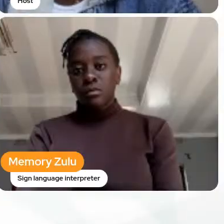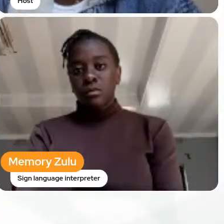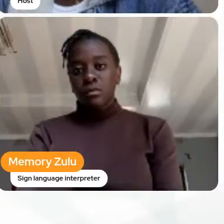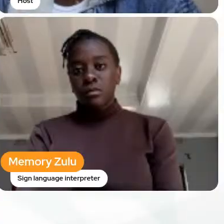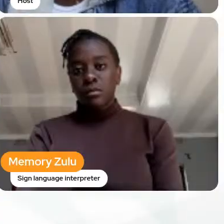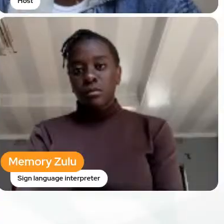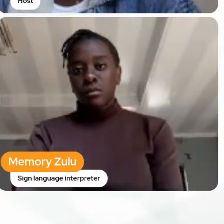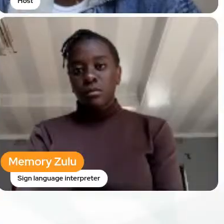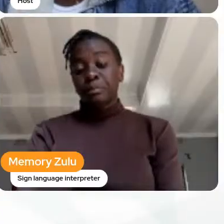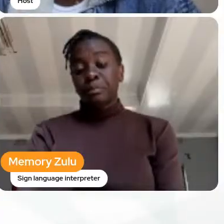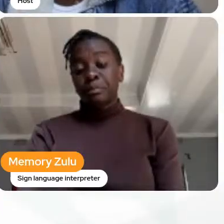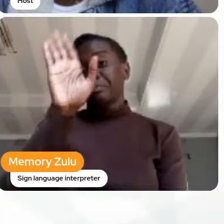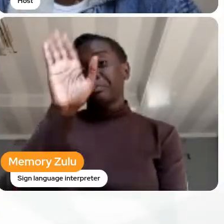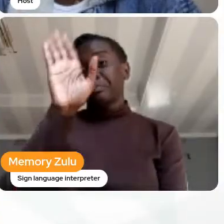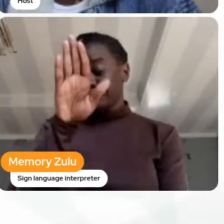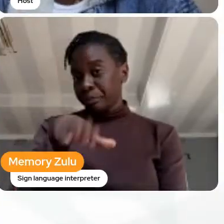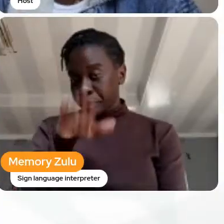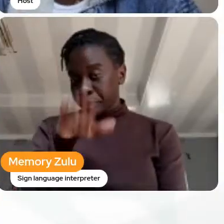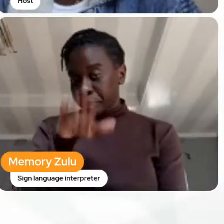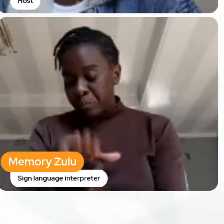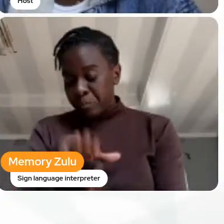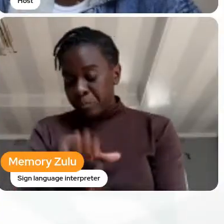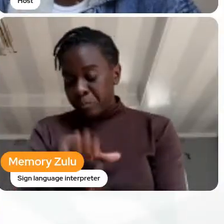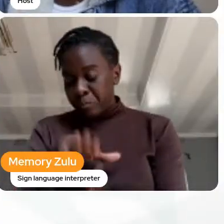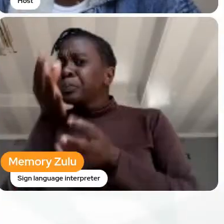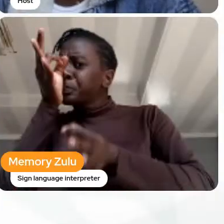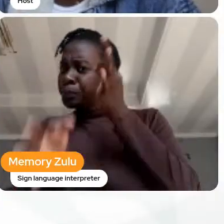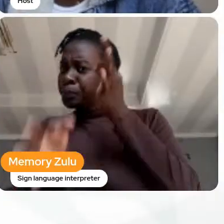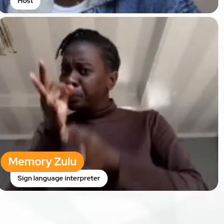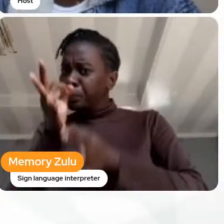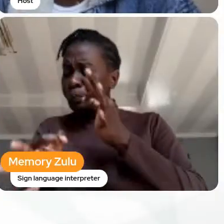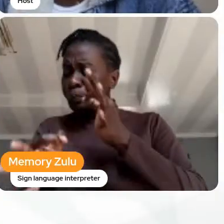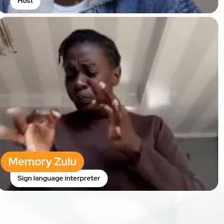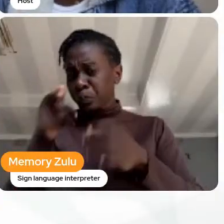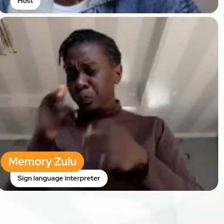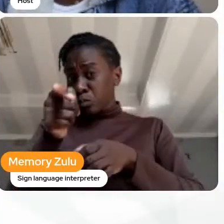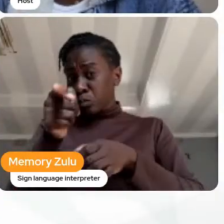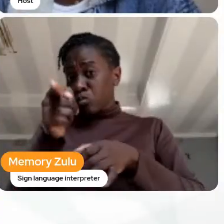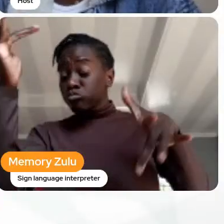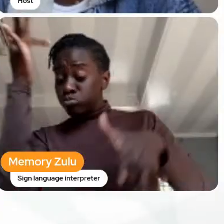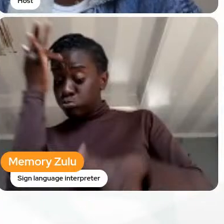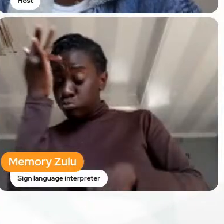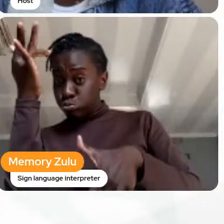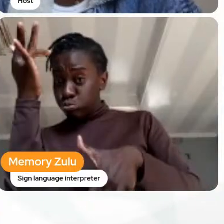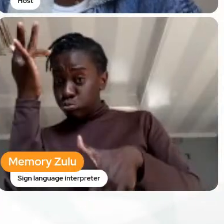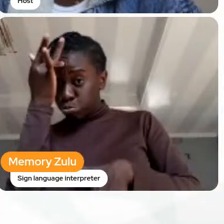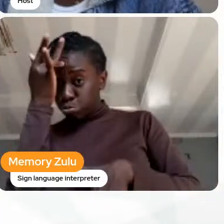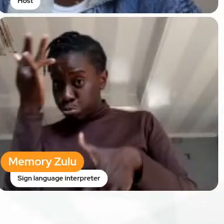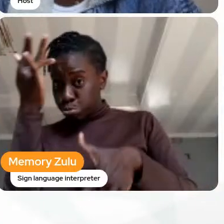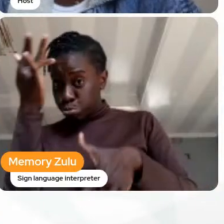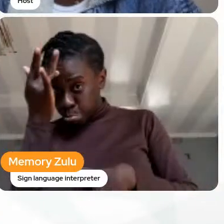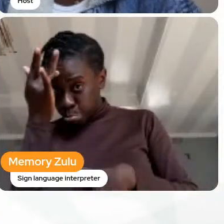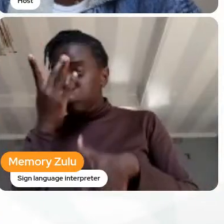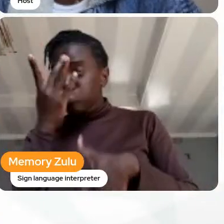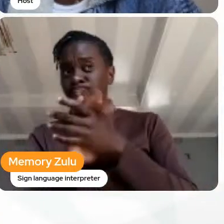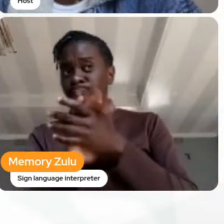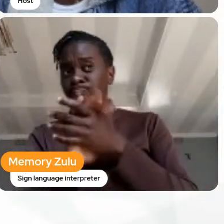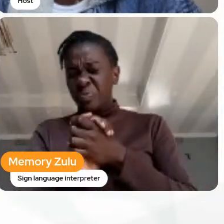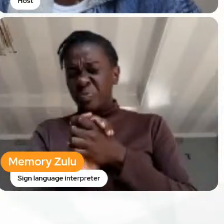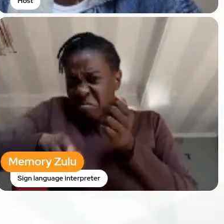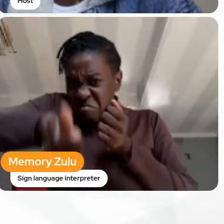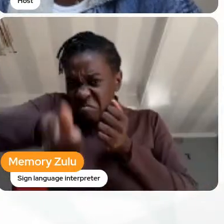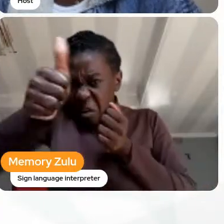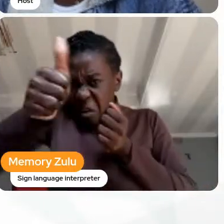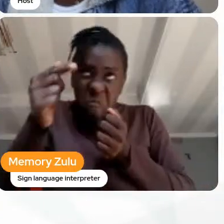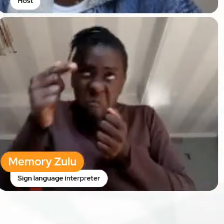diseases, in which, at the end of the day, you give your medication. At the end of the day, you're not going to